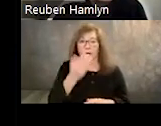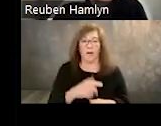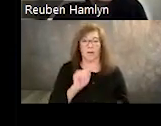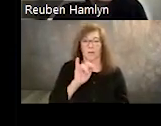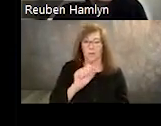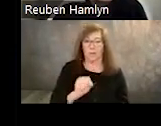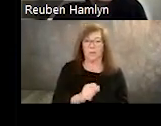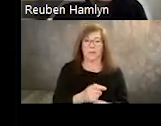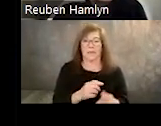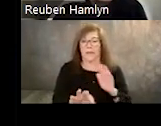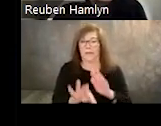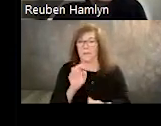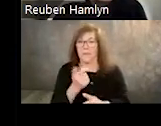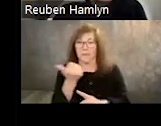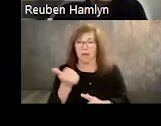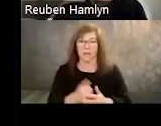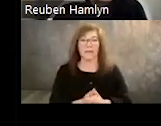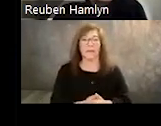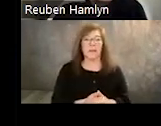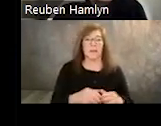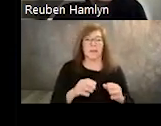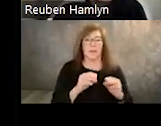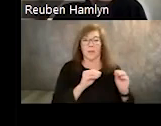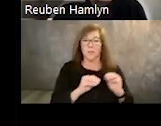them up, and the movement is not